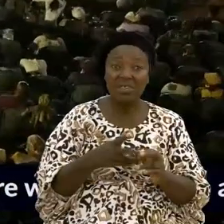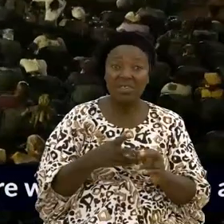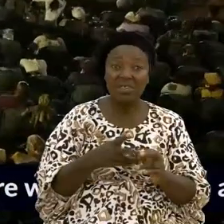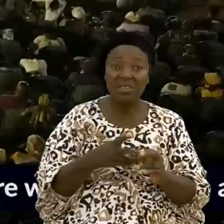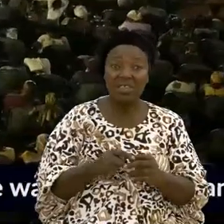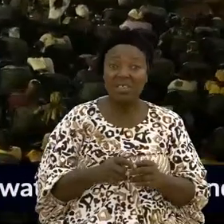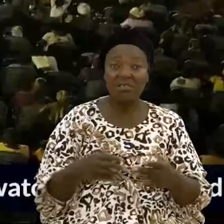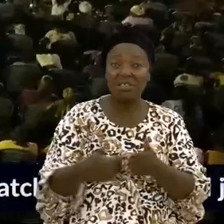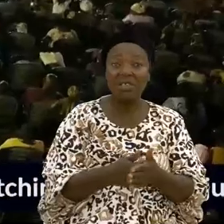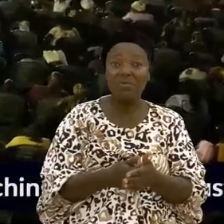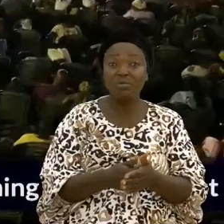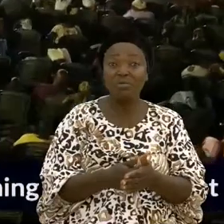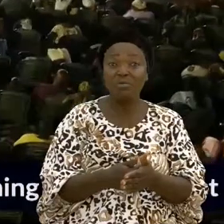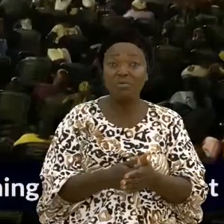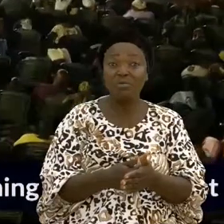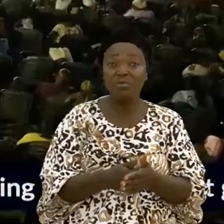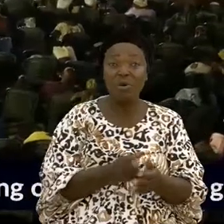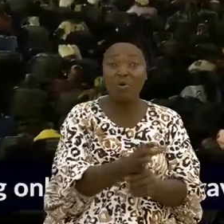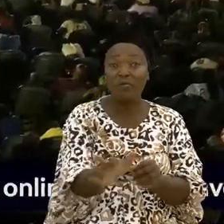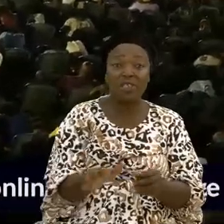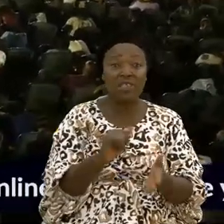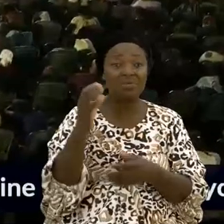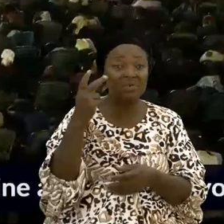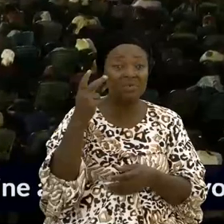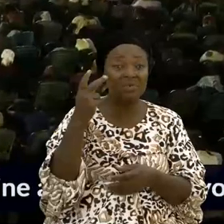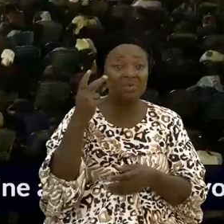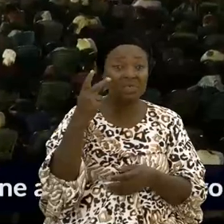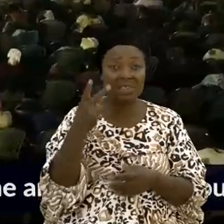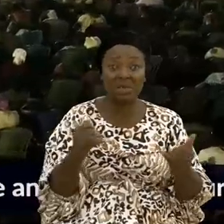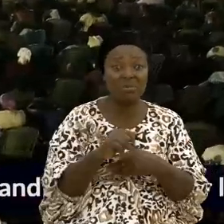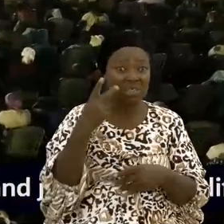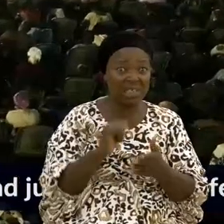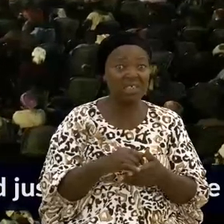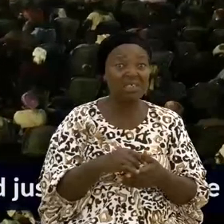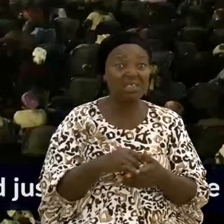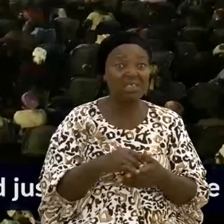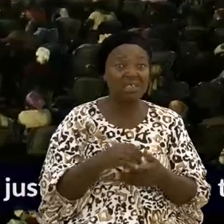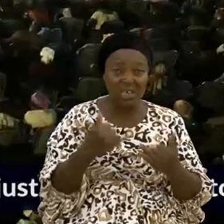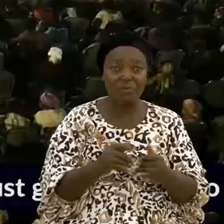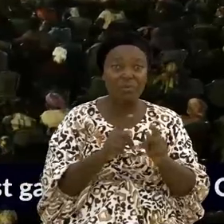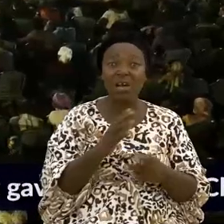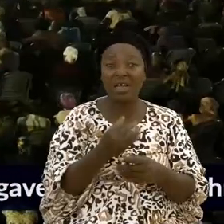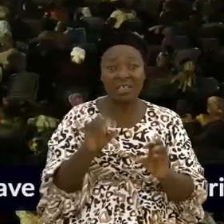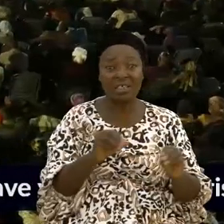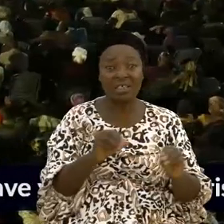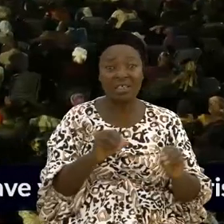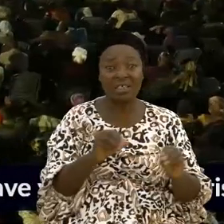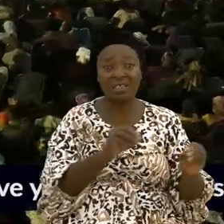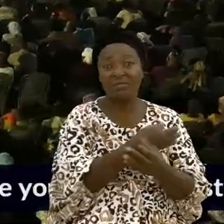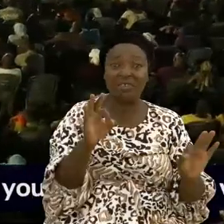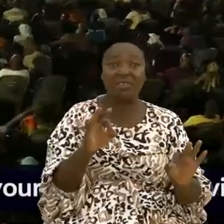COVID-19, we have heard and seen the miracle of Omicron bowing to the power of the name of